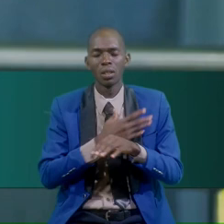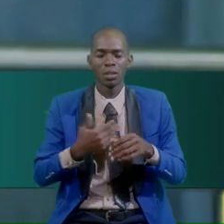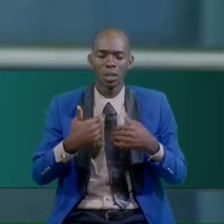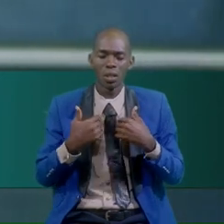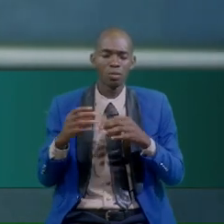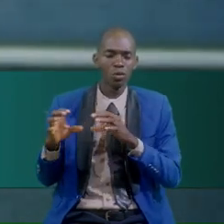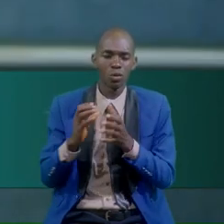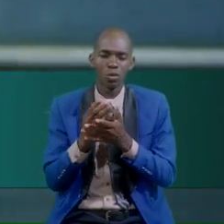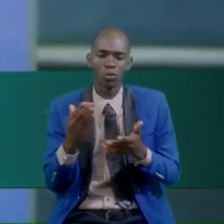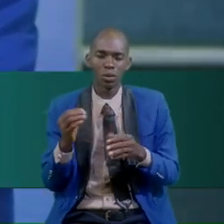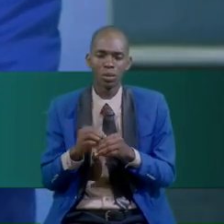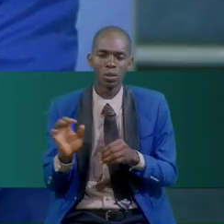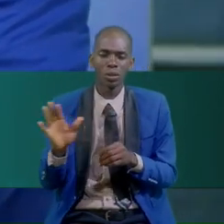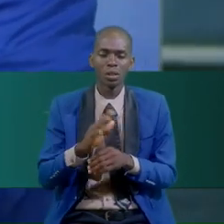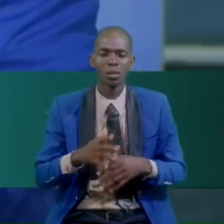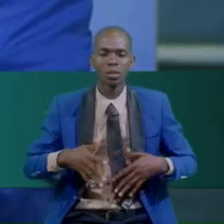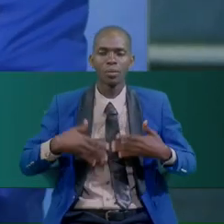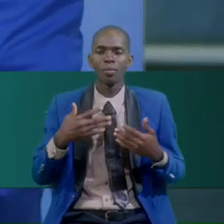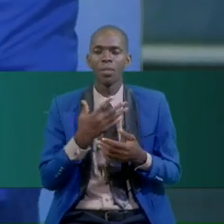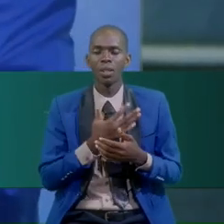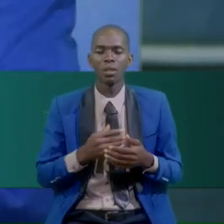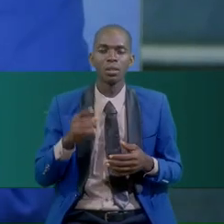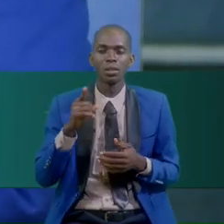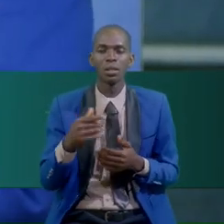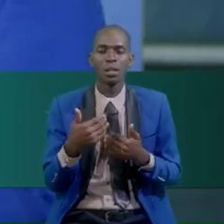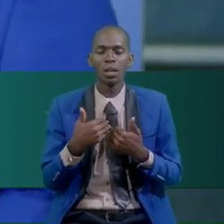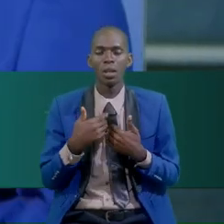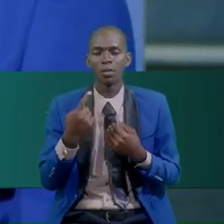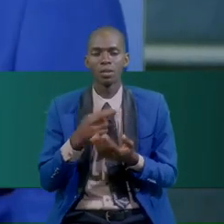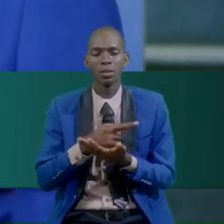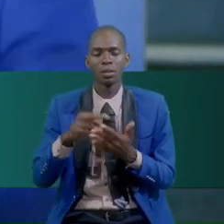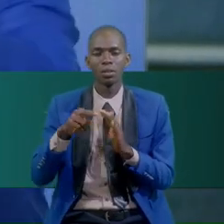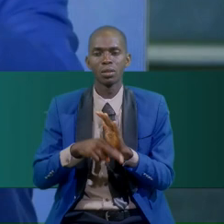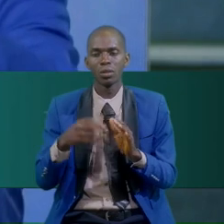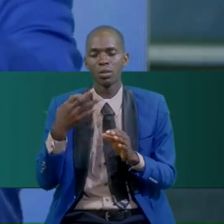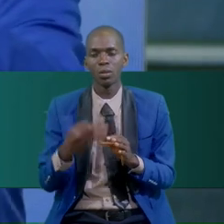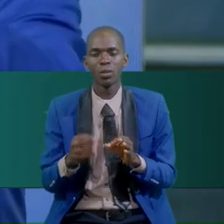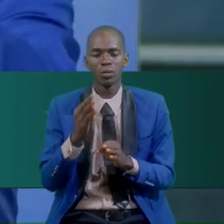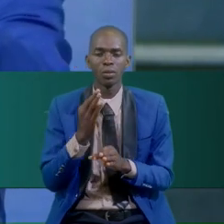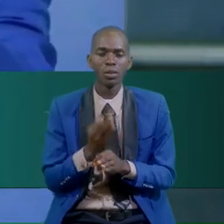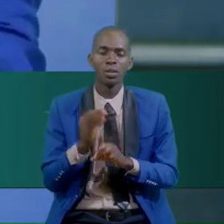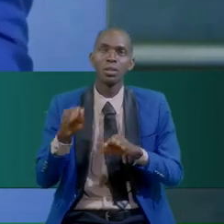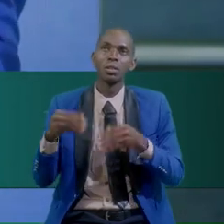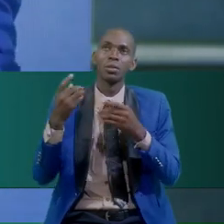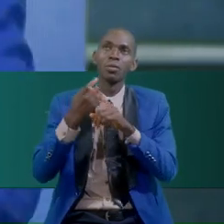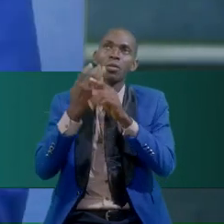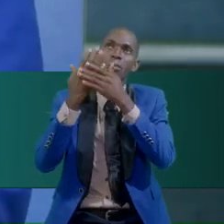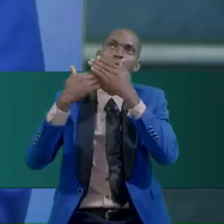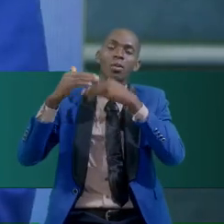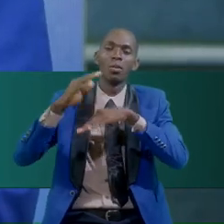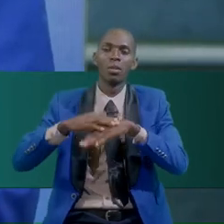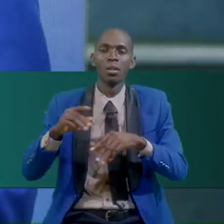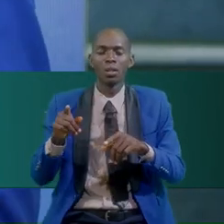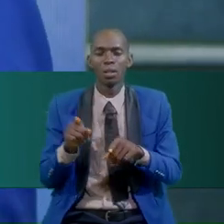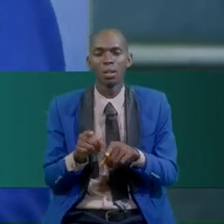come to their lives, and they have the righteousness of faith given from heaven. Ask ye of the